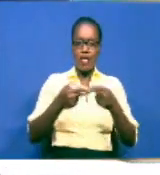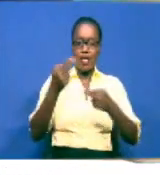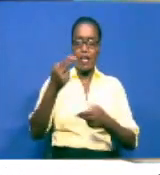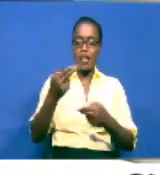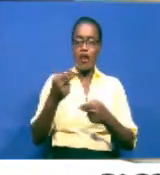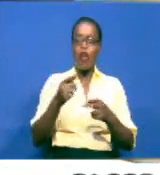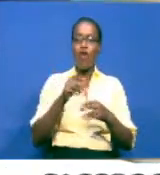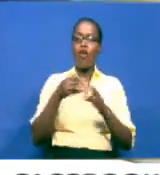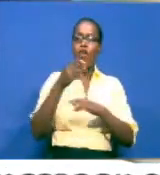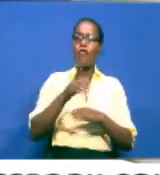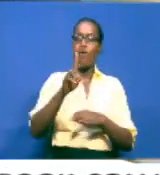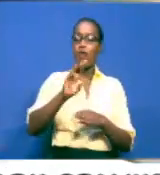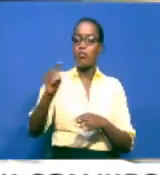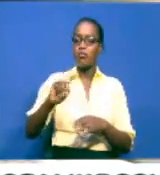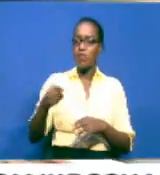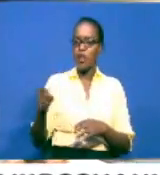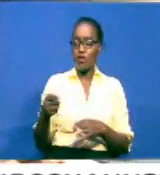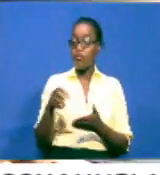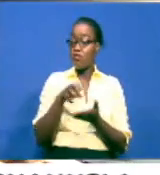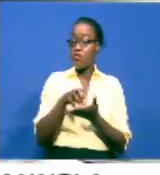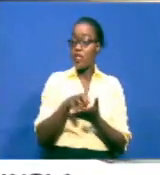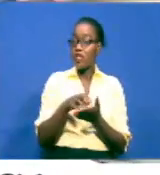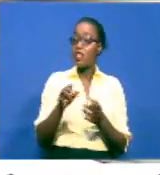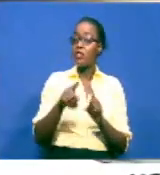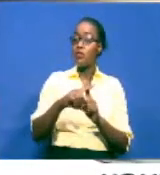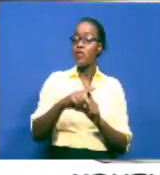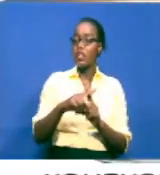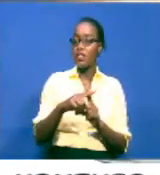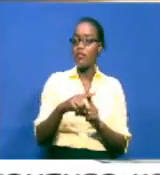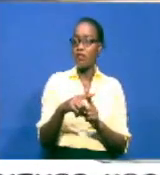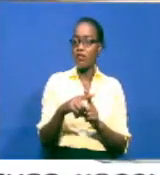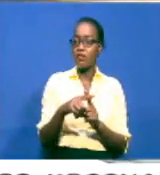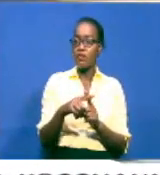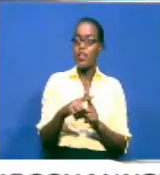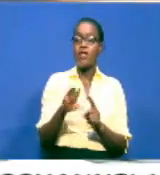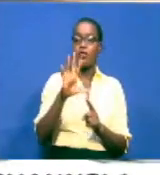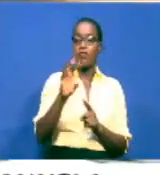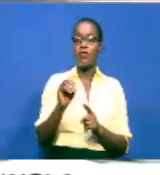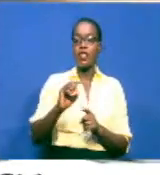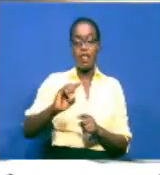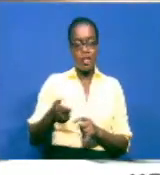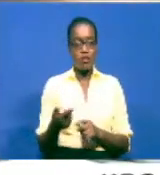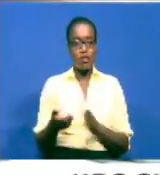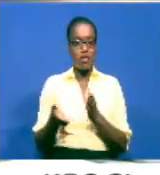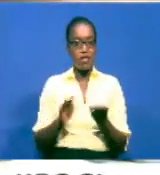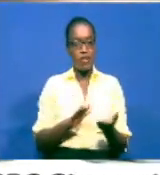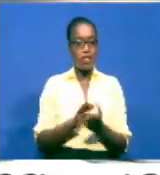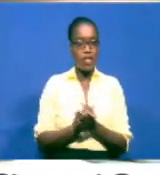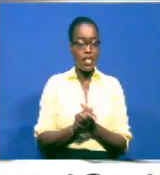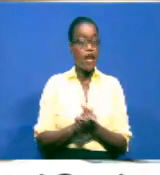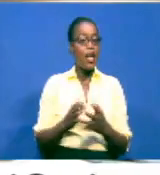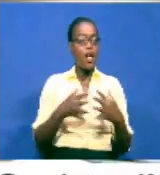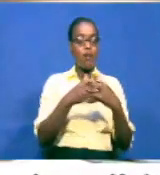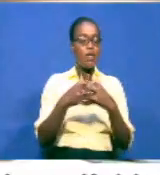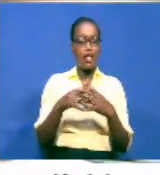cases reported, and over 50,000 deaths. US is leading, followed